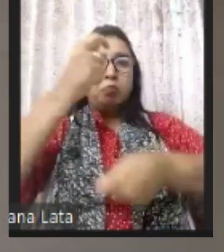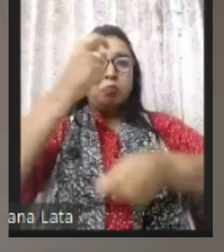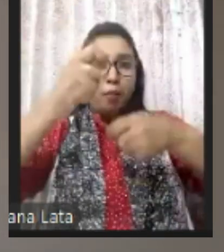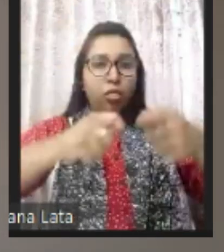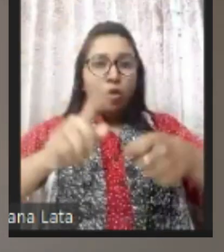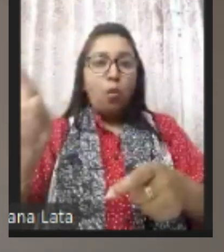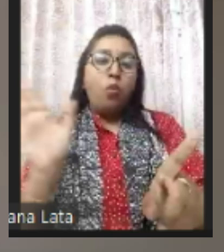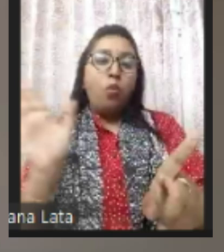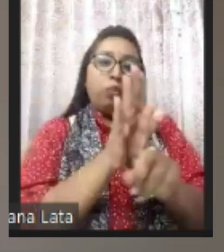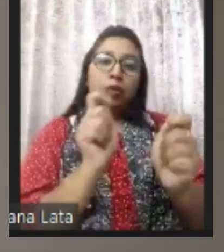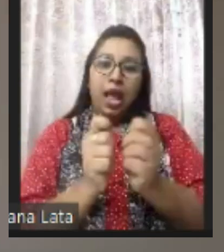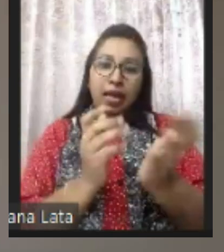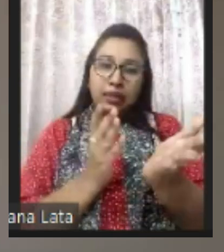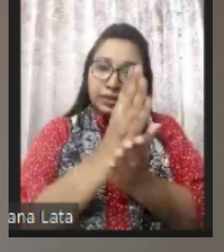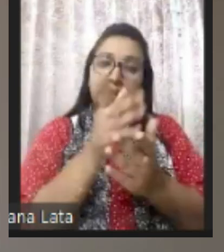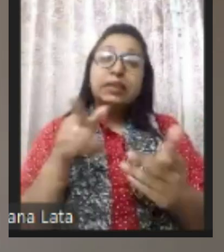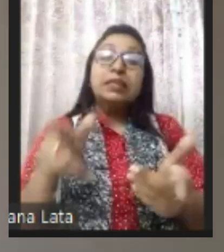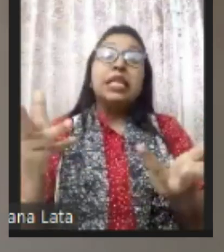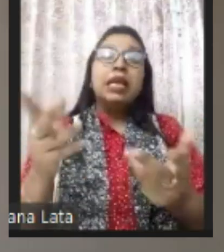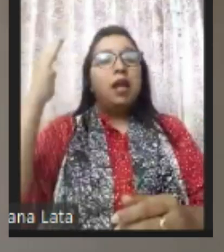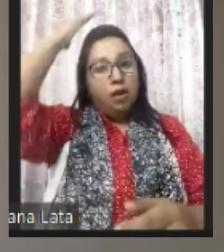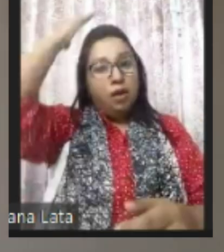engage with government processes.